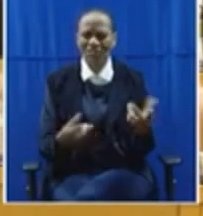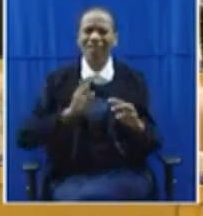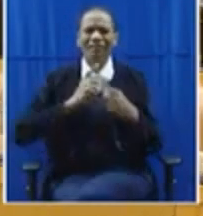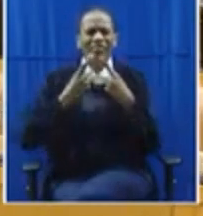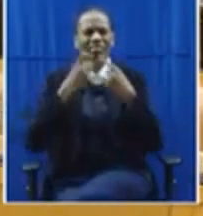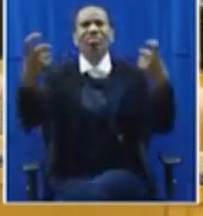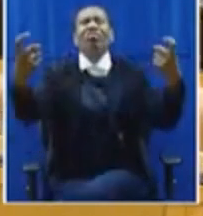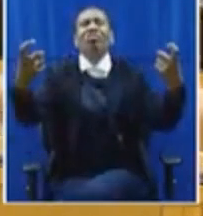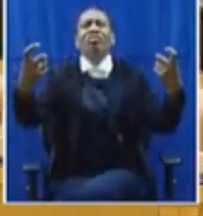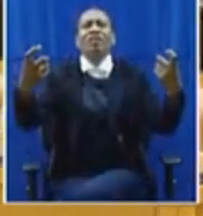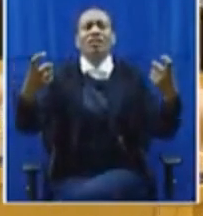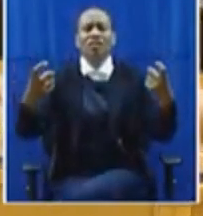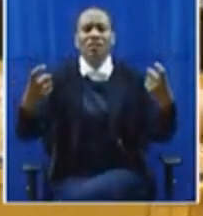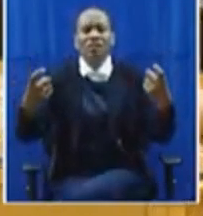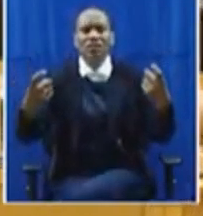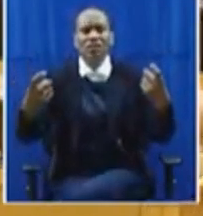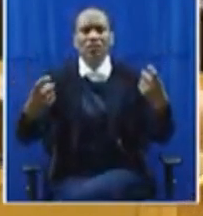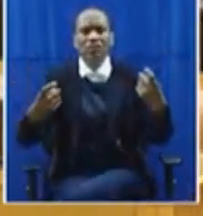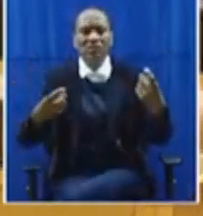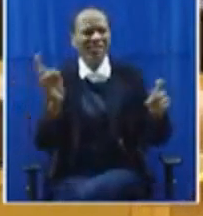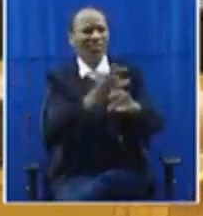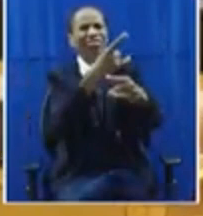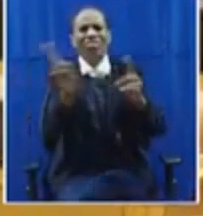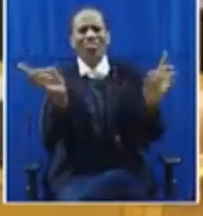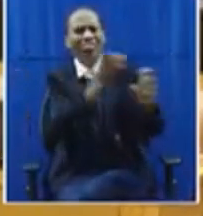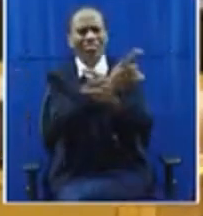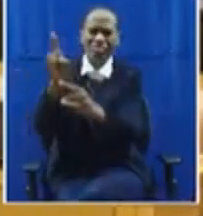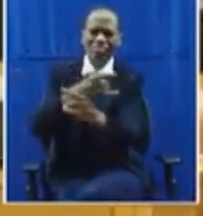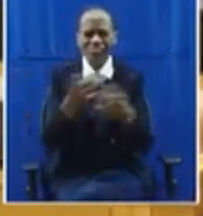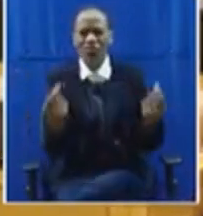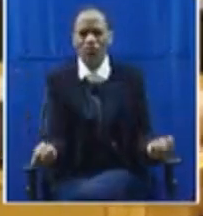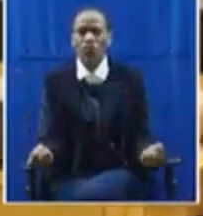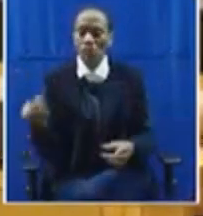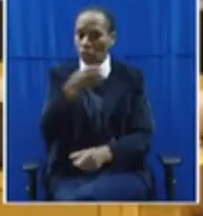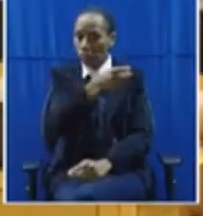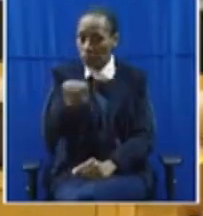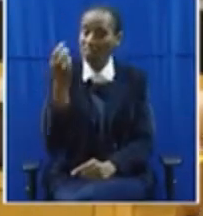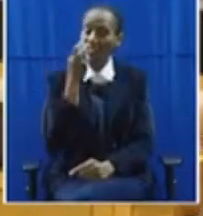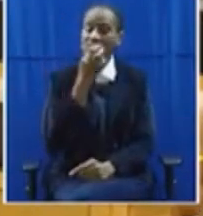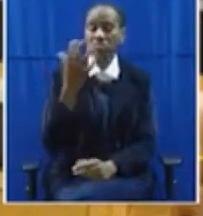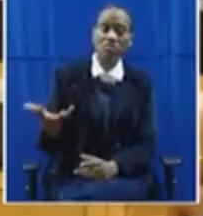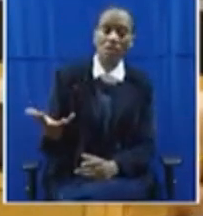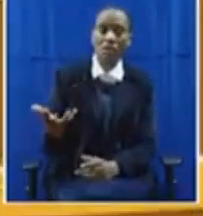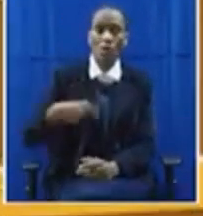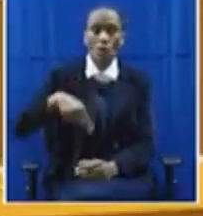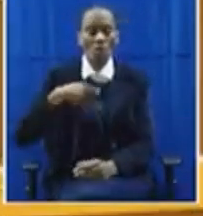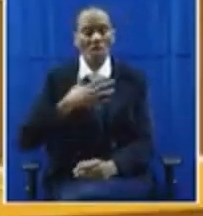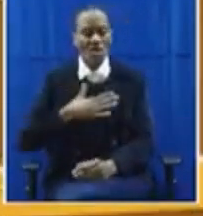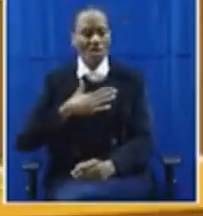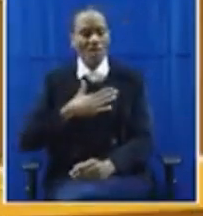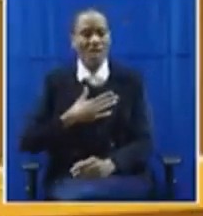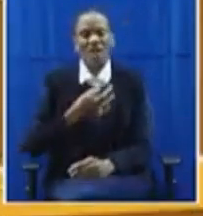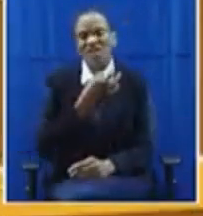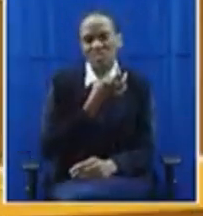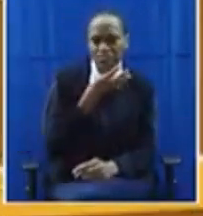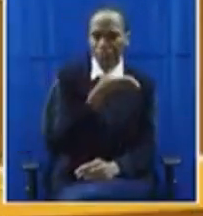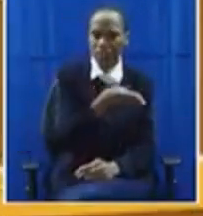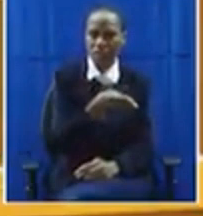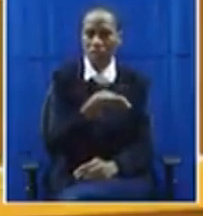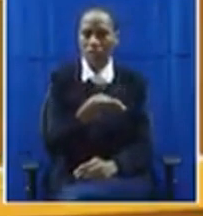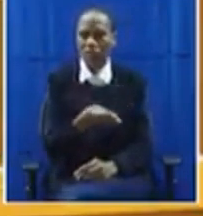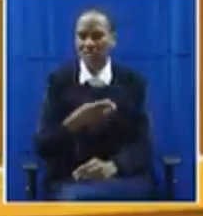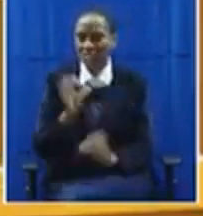voices and heckle like that and say that we are feeling the crisis? It is not good